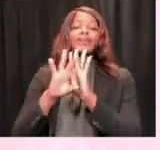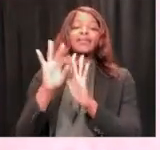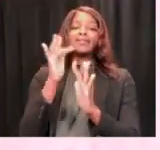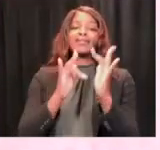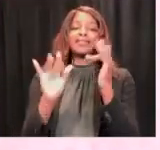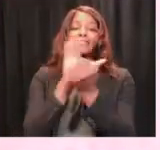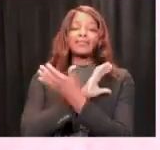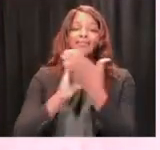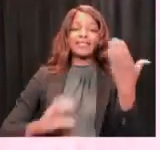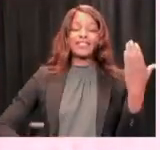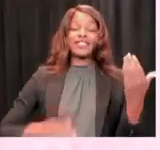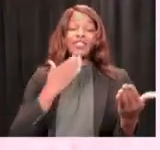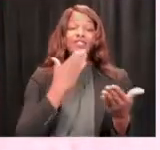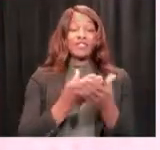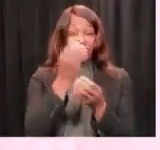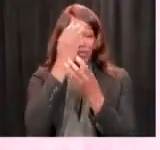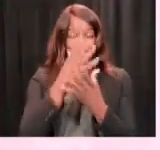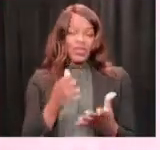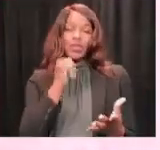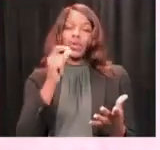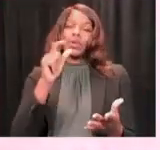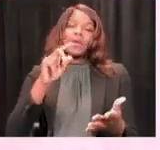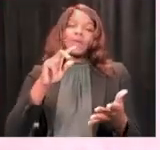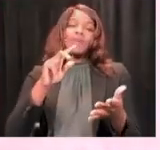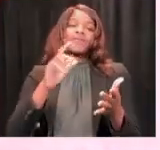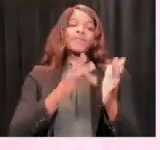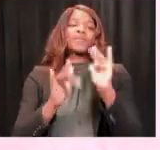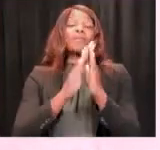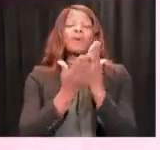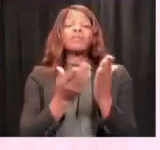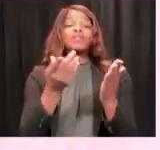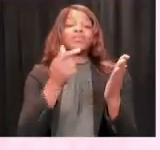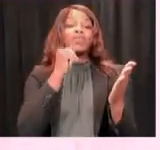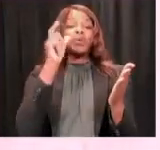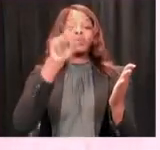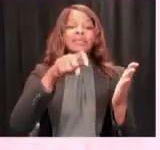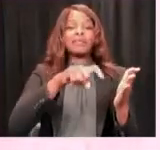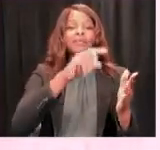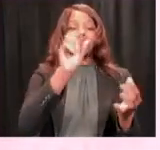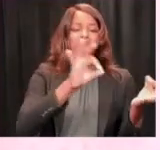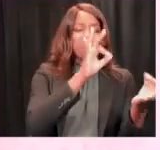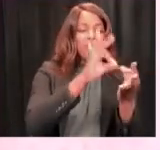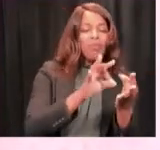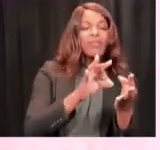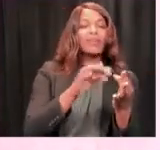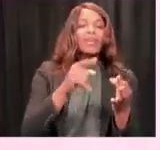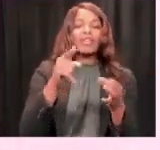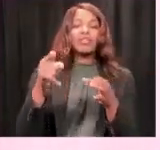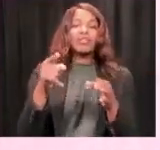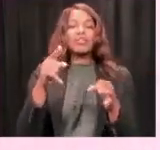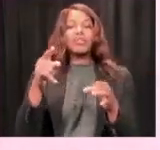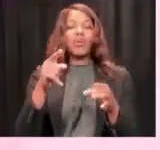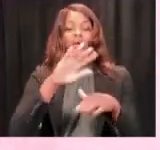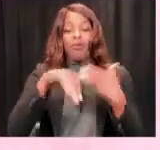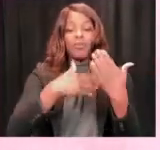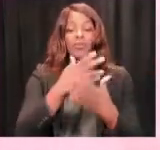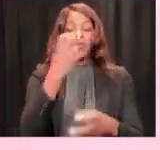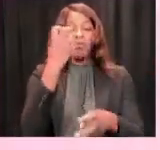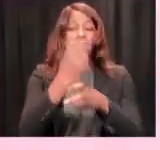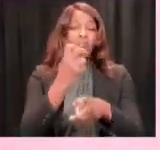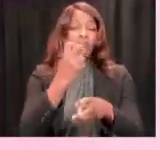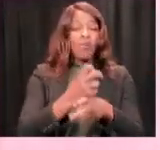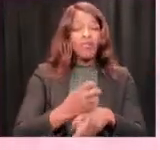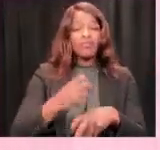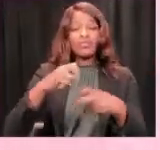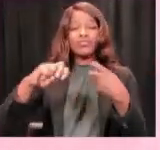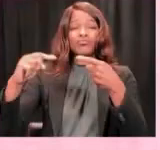of Scripture is this, that you ain't got to be perfect. You ain't got to have everything lined up. You bring yourself together with all your issues, with all your struggles,